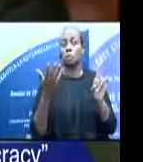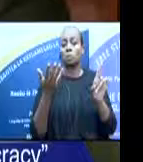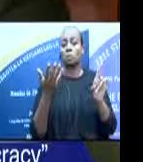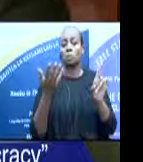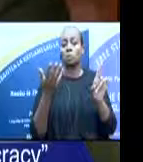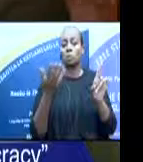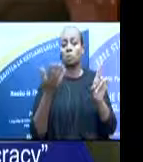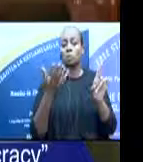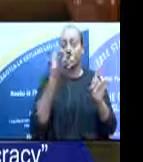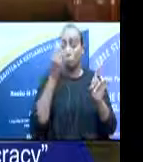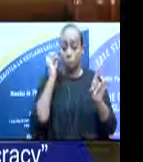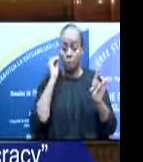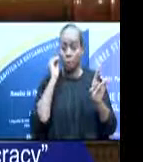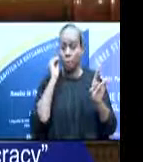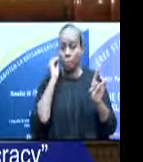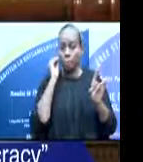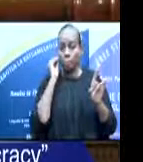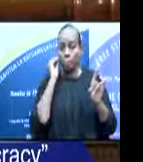to consider the